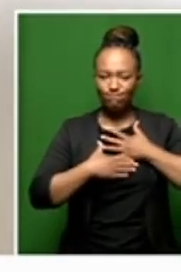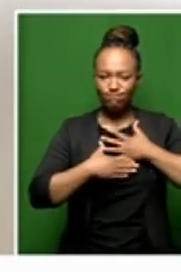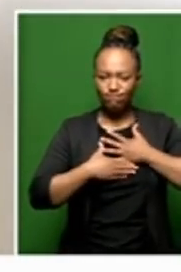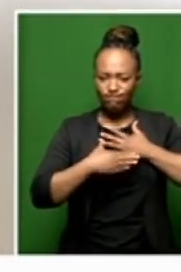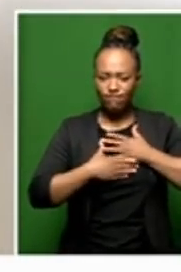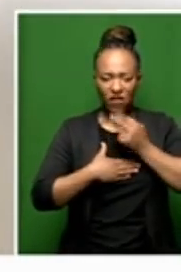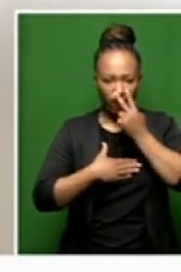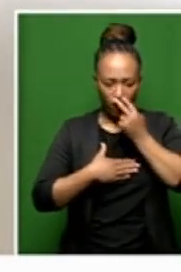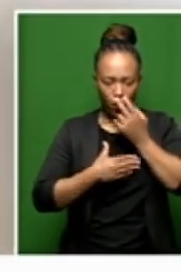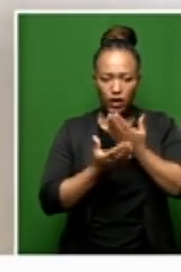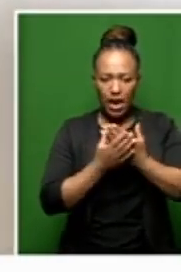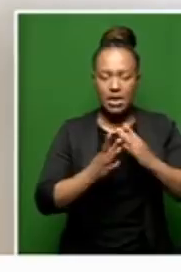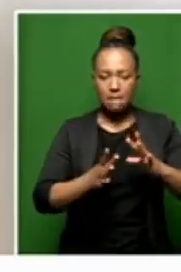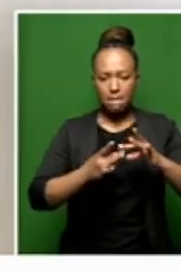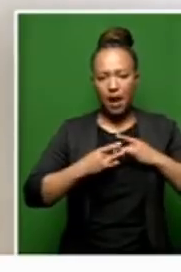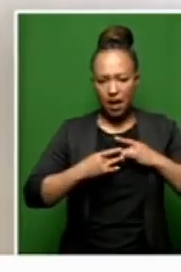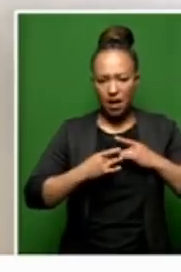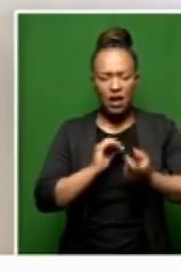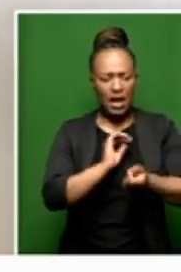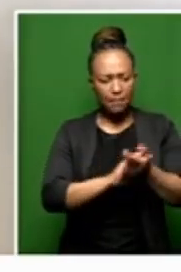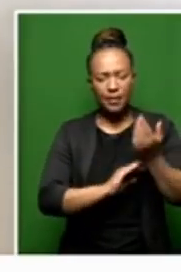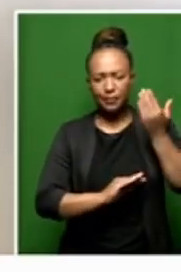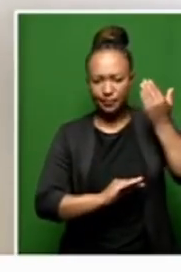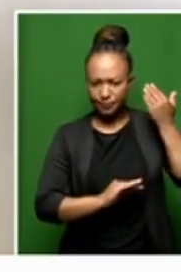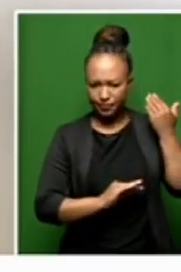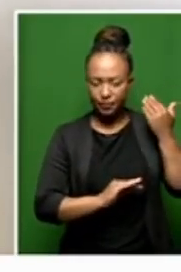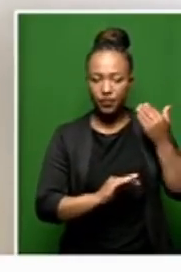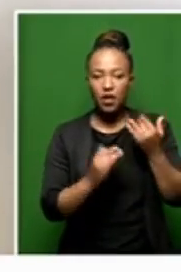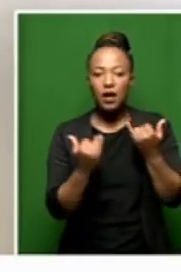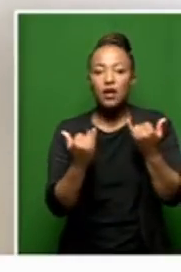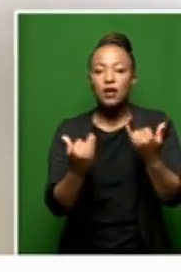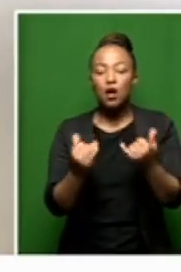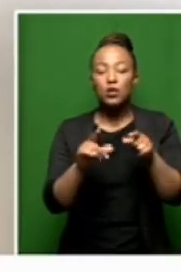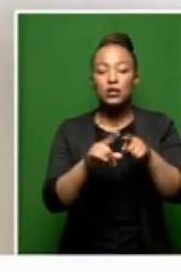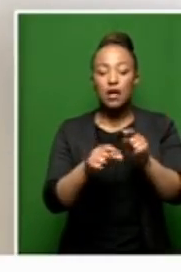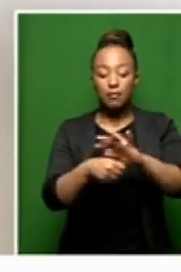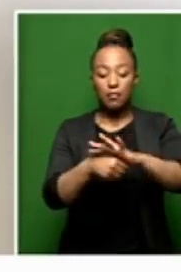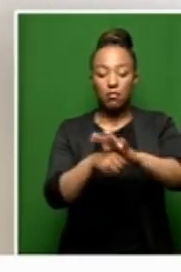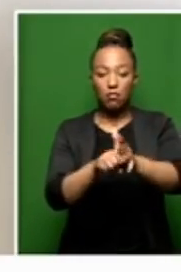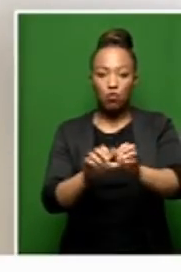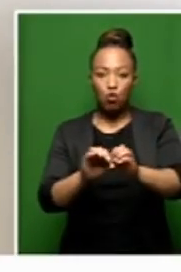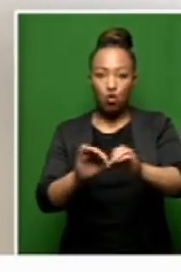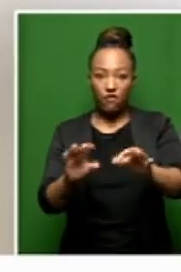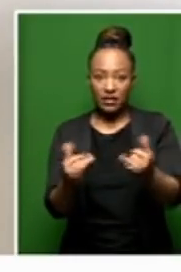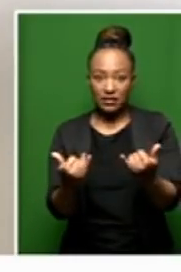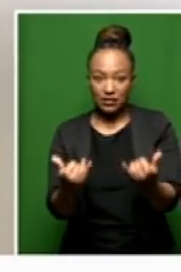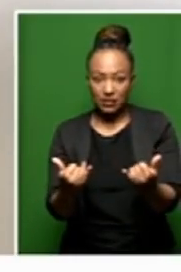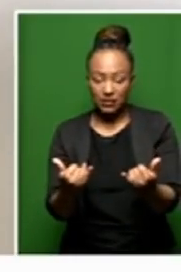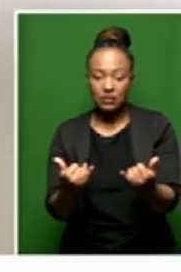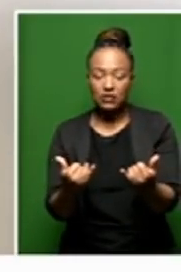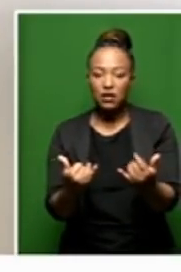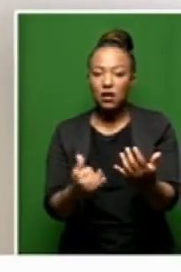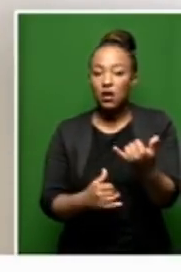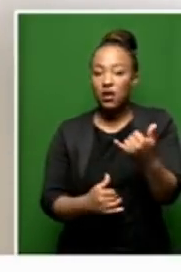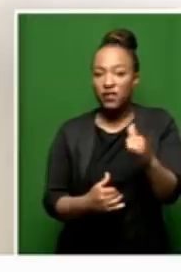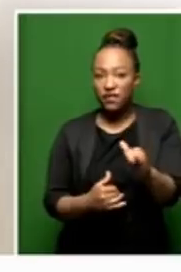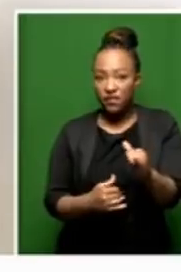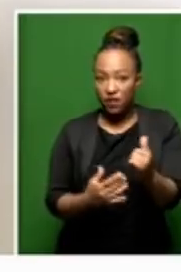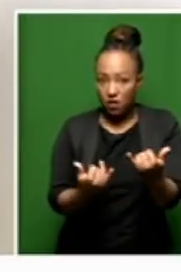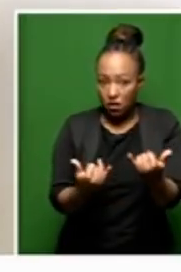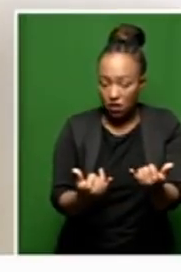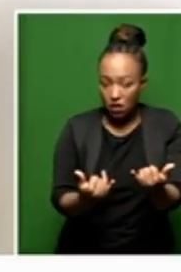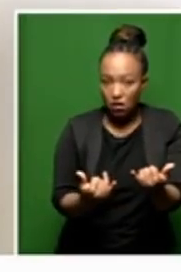current days. So what we are going to be watching with COVID is, for one sure, one thing I can guarantee you is that if we are